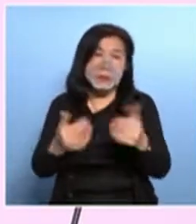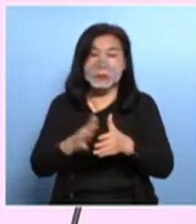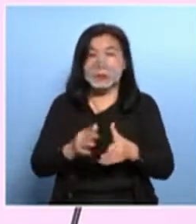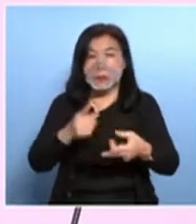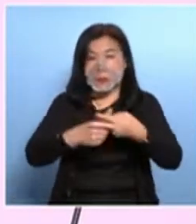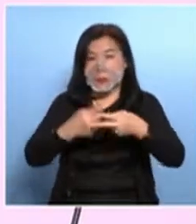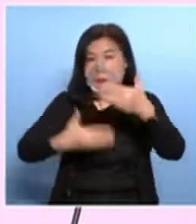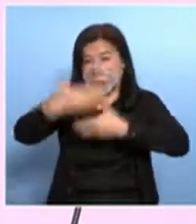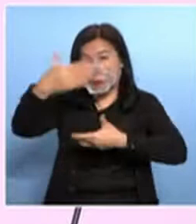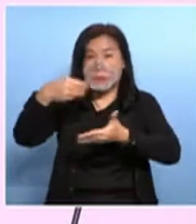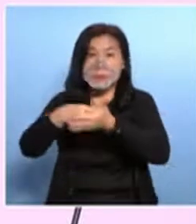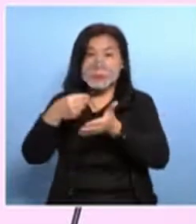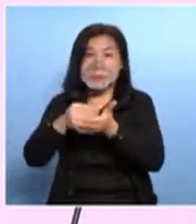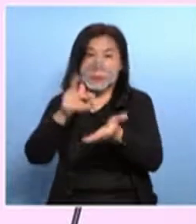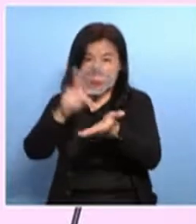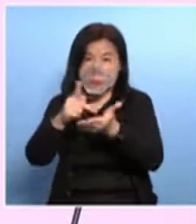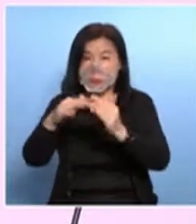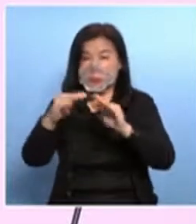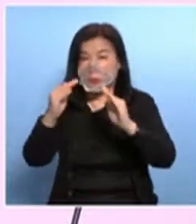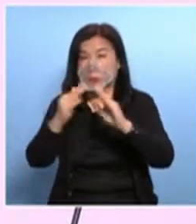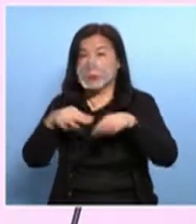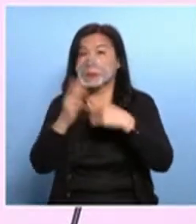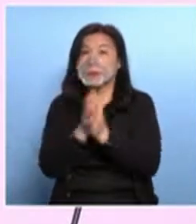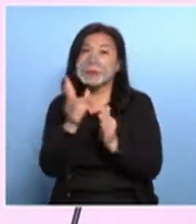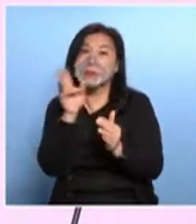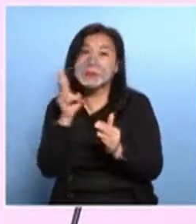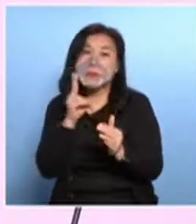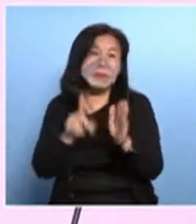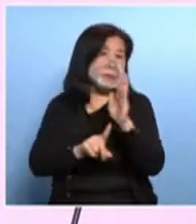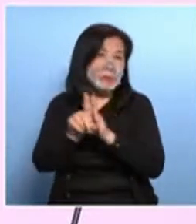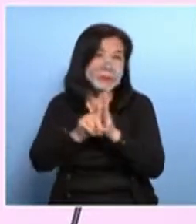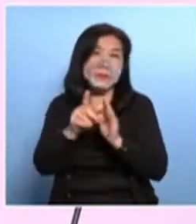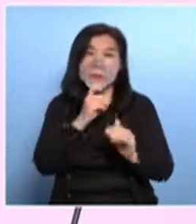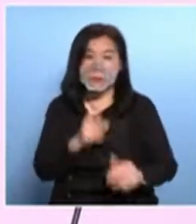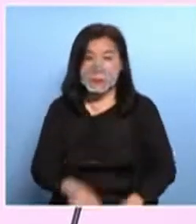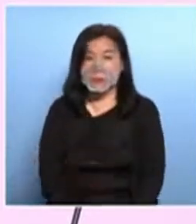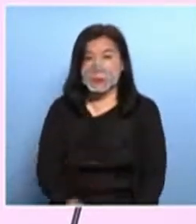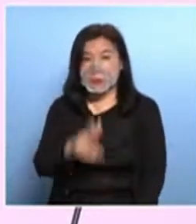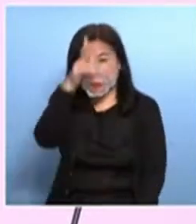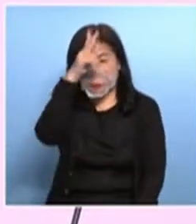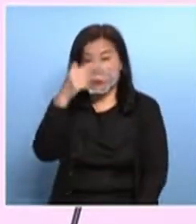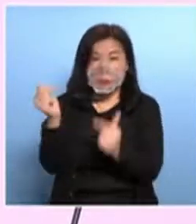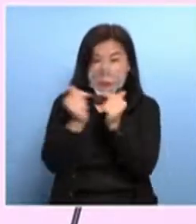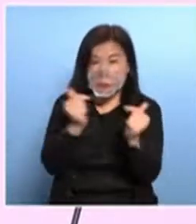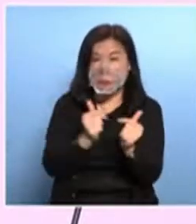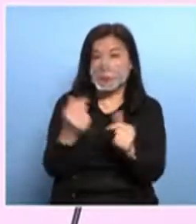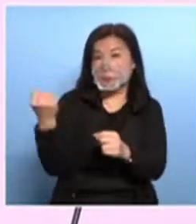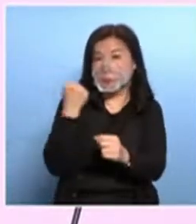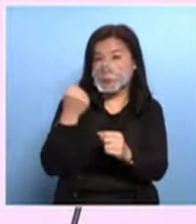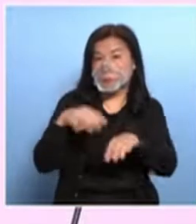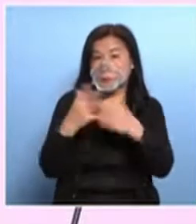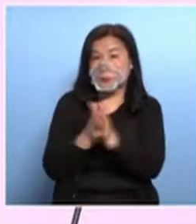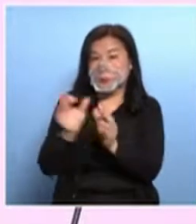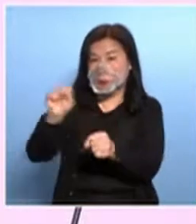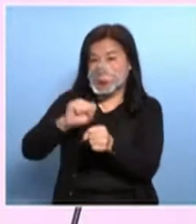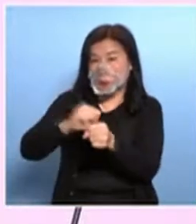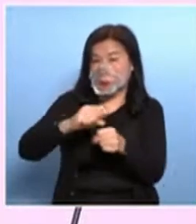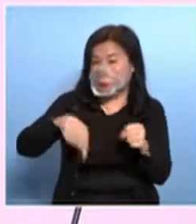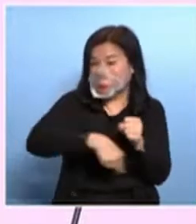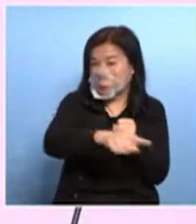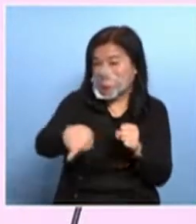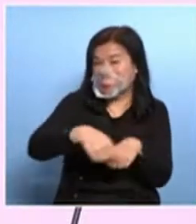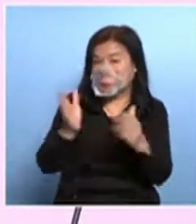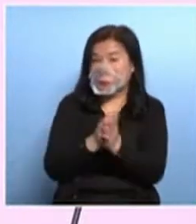relatively soft, while those of industrial buildings rebounded significantly. The government will continue to spare